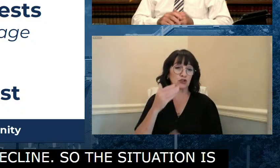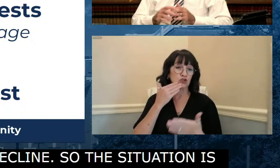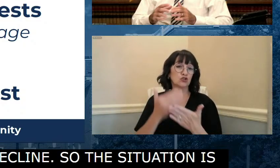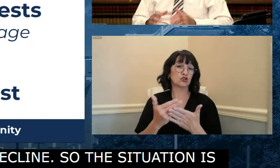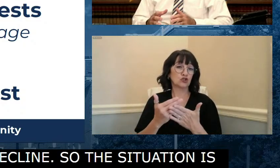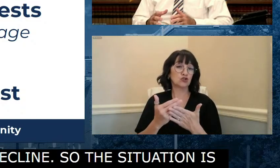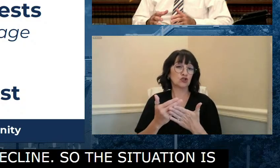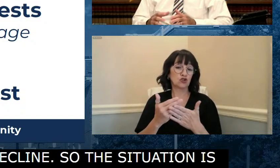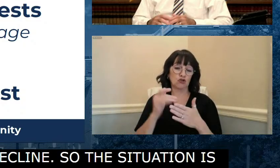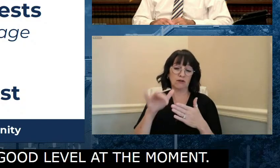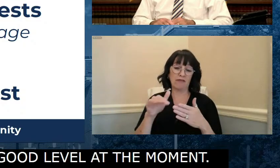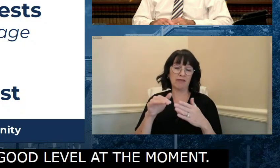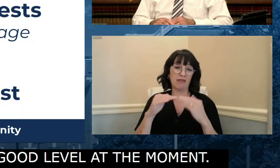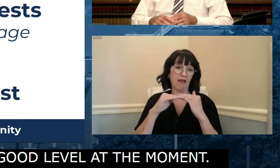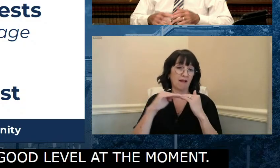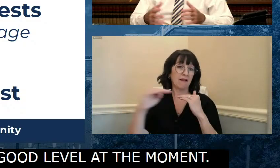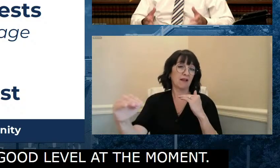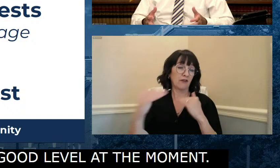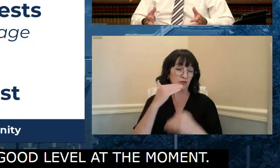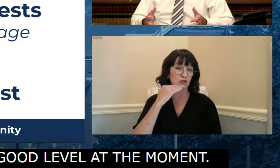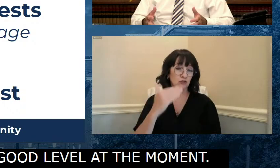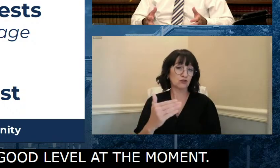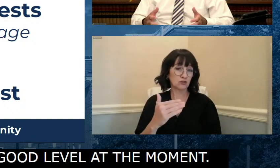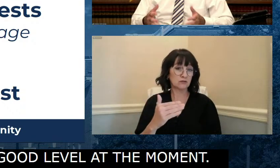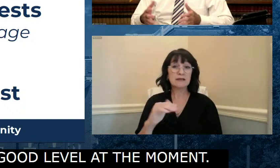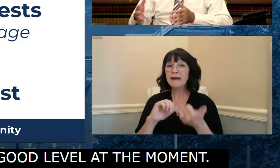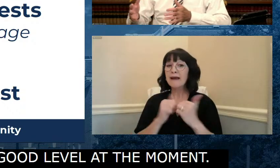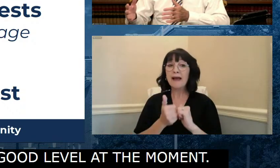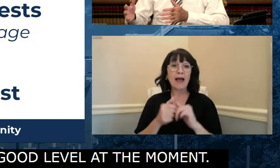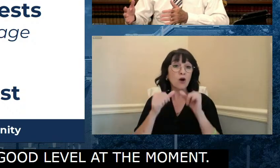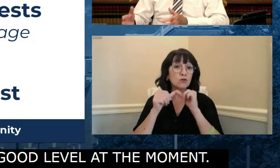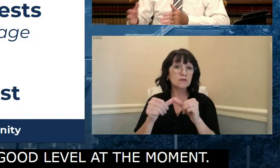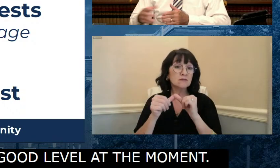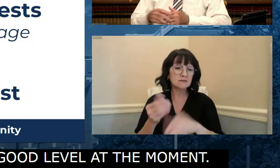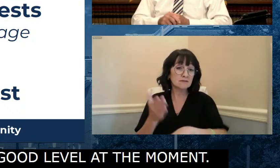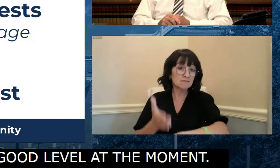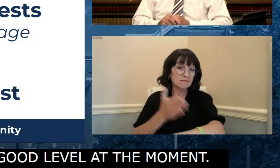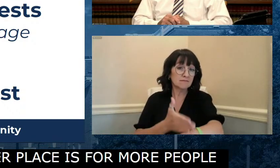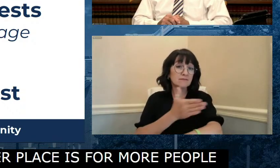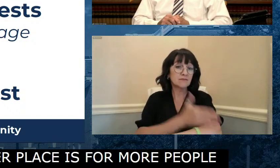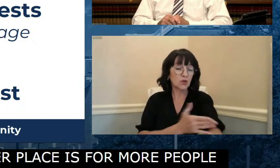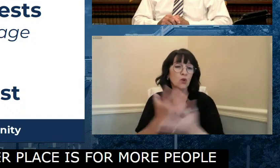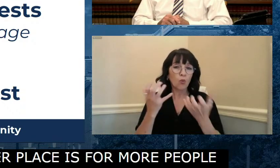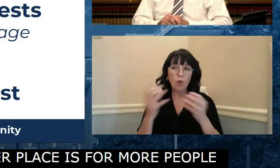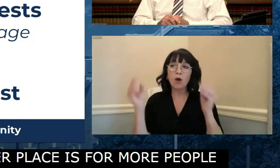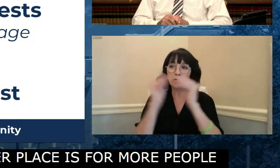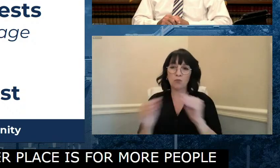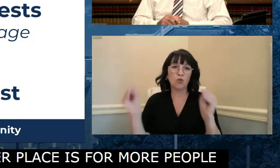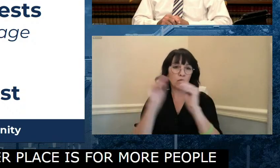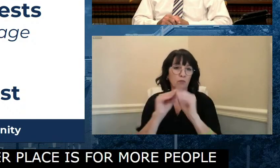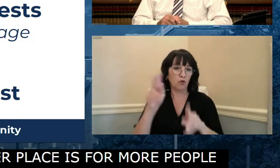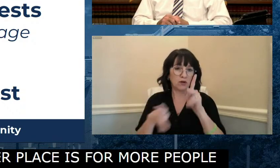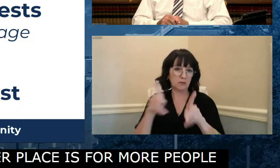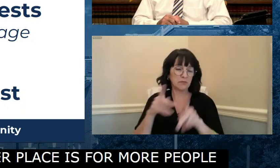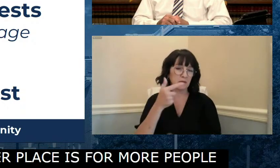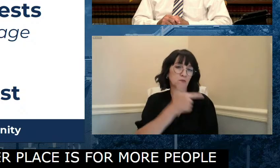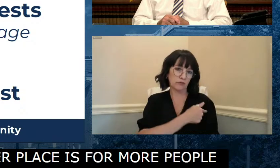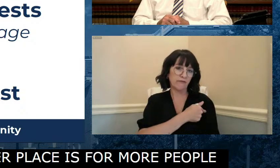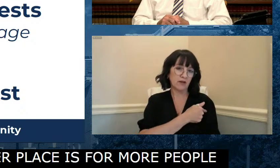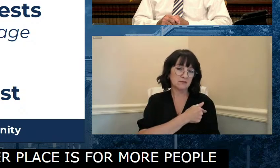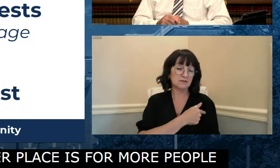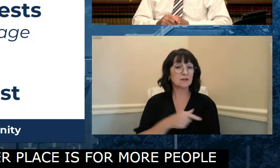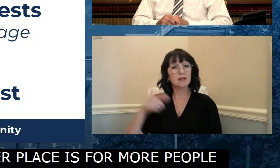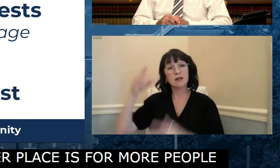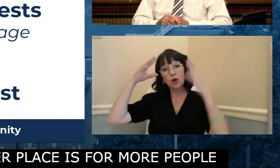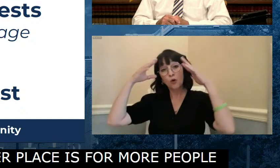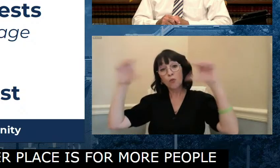get to and stay at a better place is for more people to get vaccinated. We met our July 4th goal that the President Biden set out for